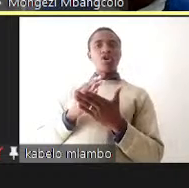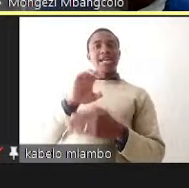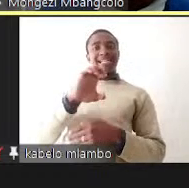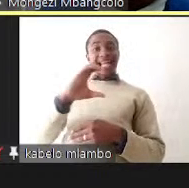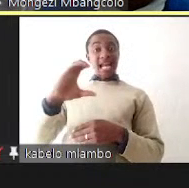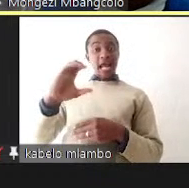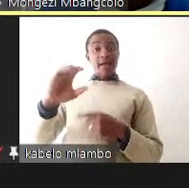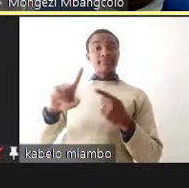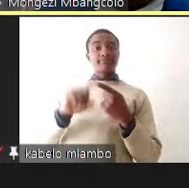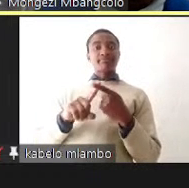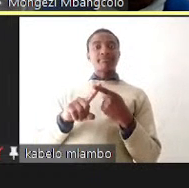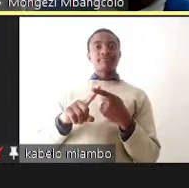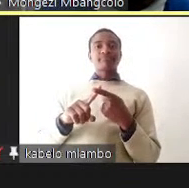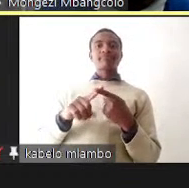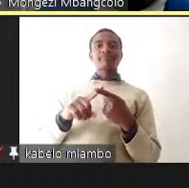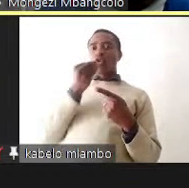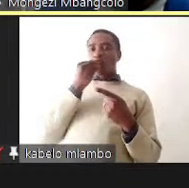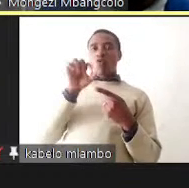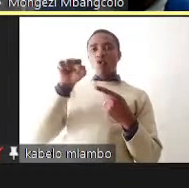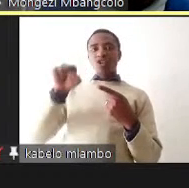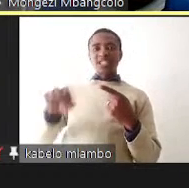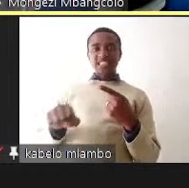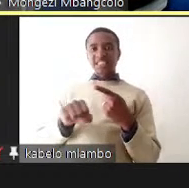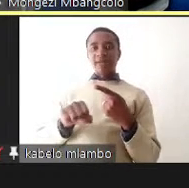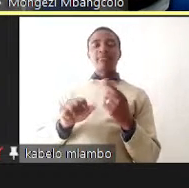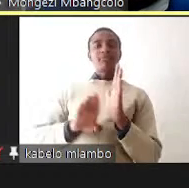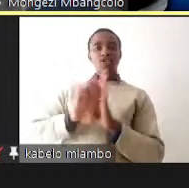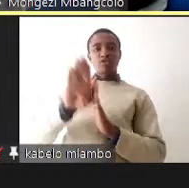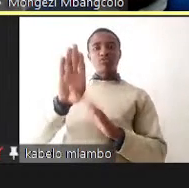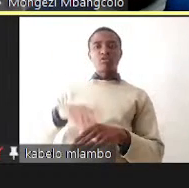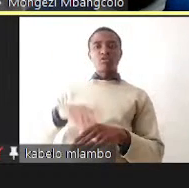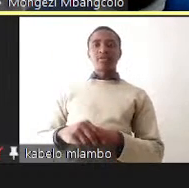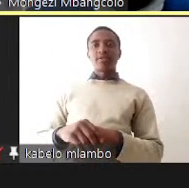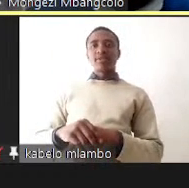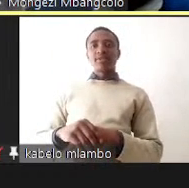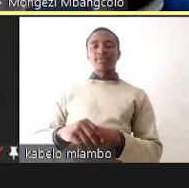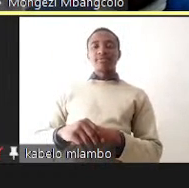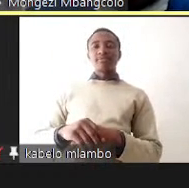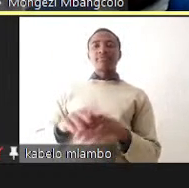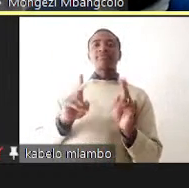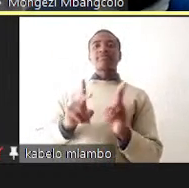of food systems is improved. And then again,